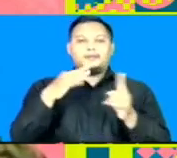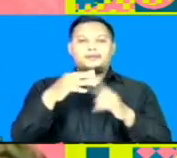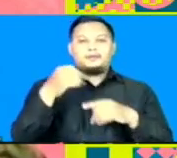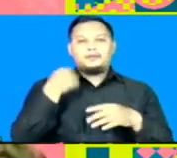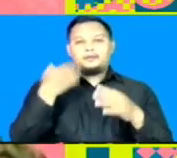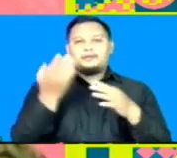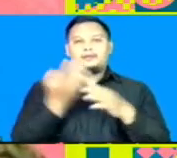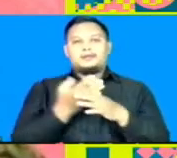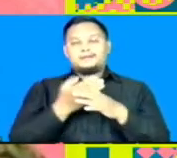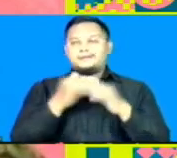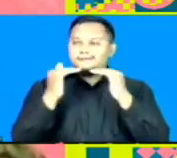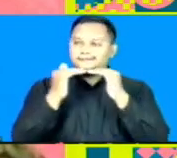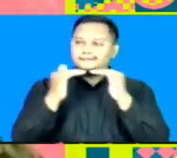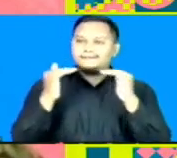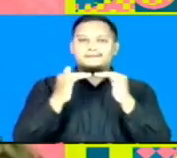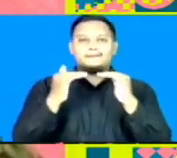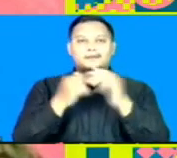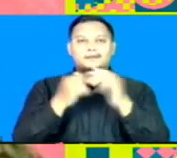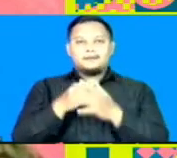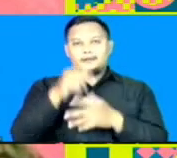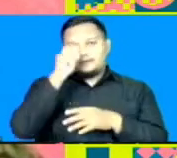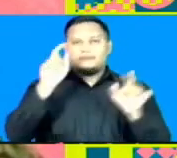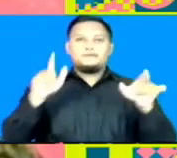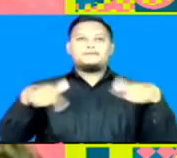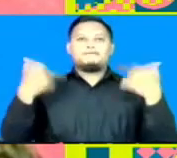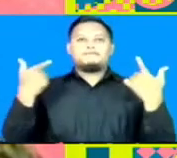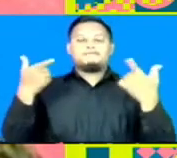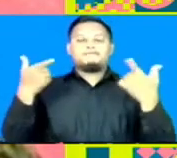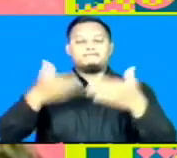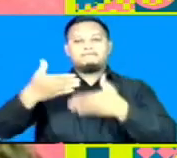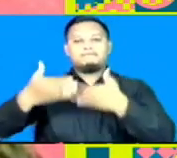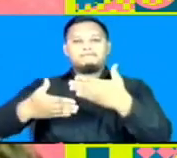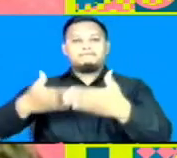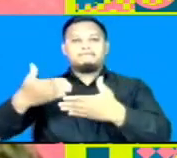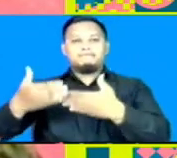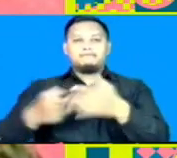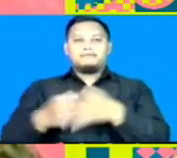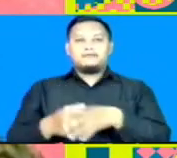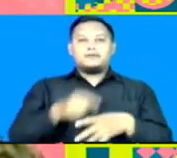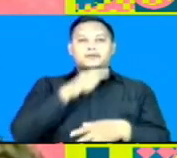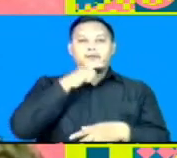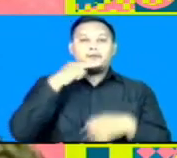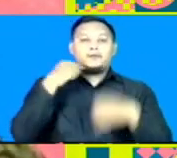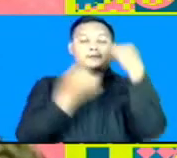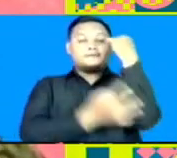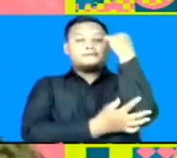livelihood, eradicate poverty, and promote decent jobs and well-being, among others.